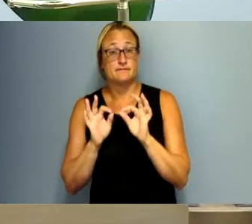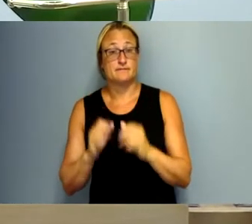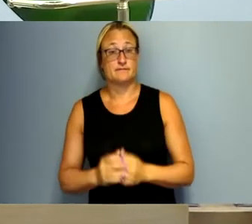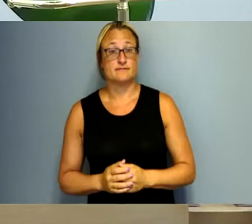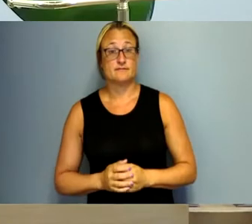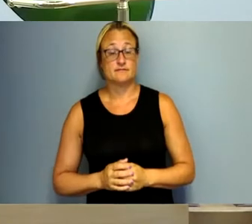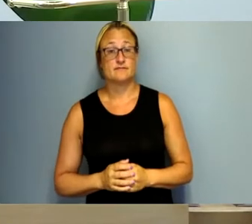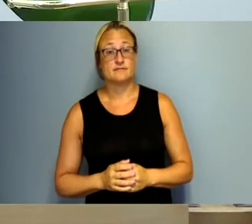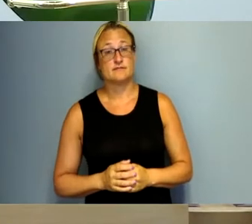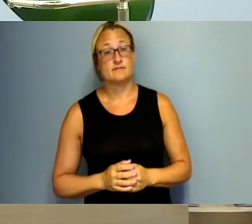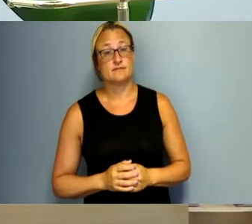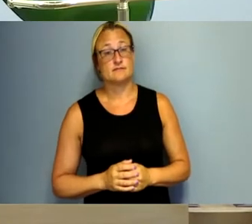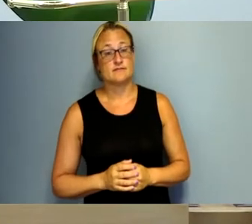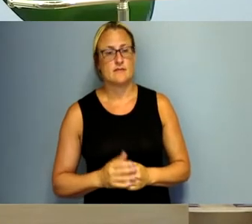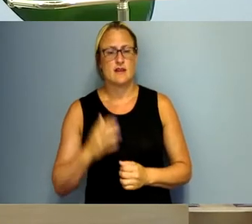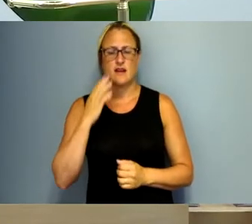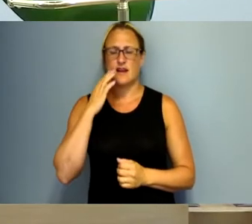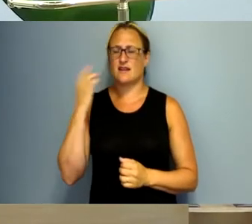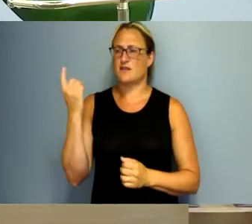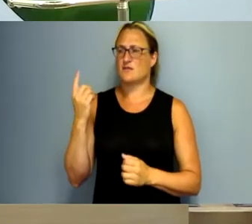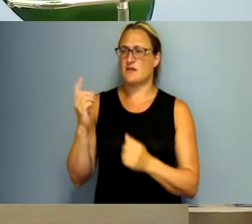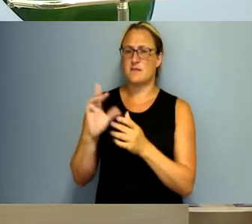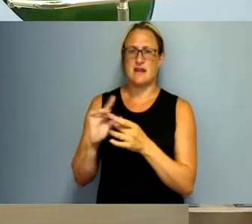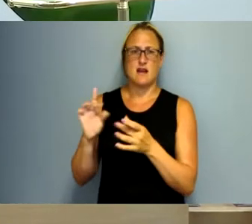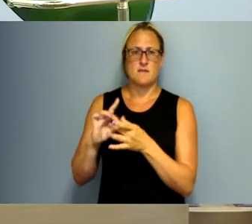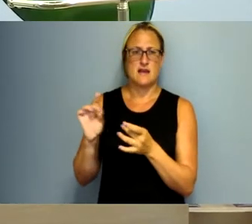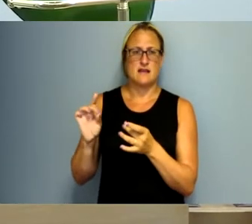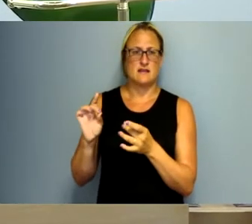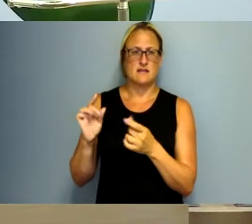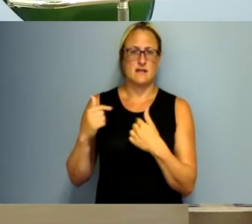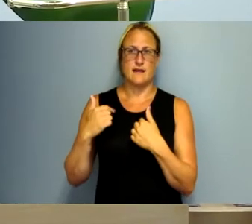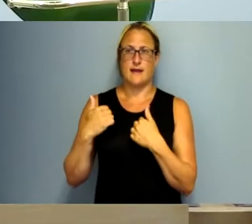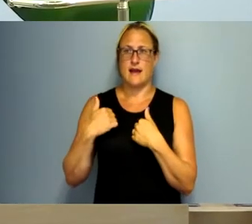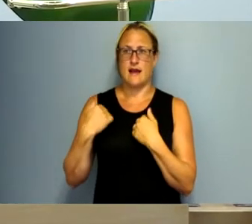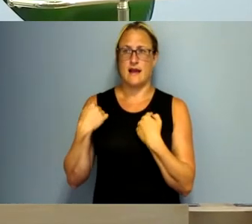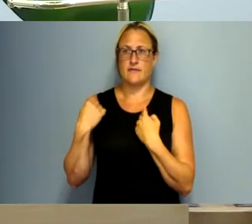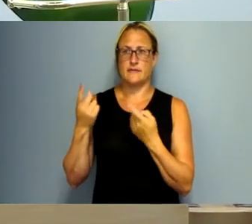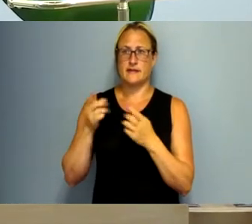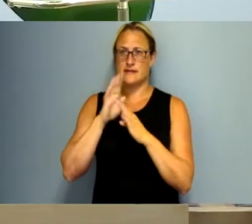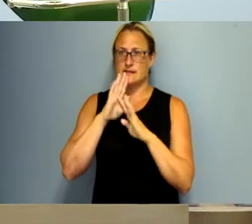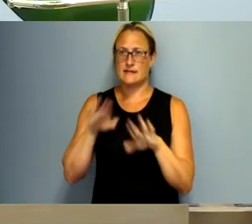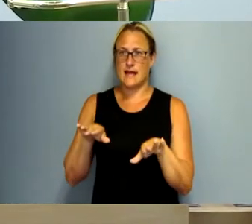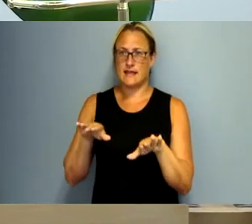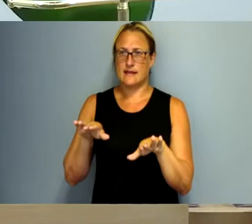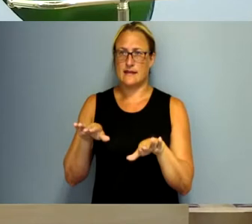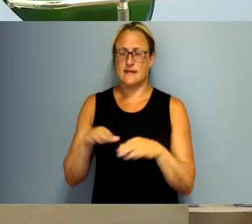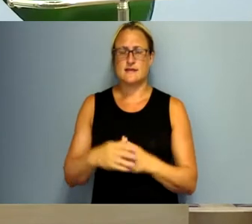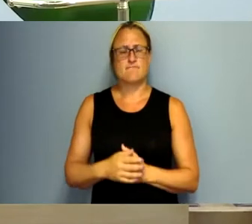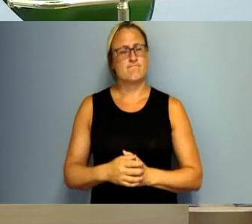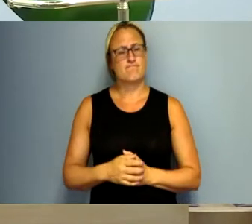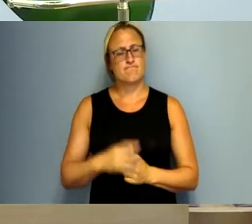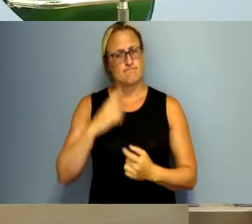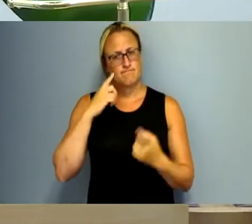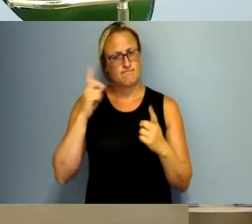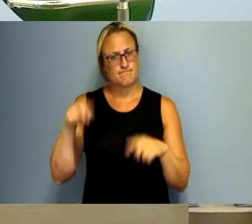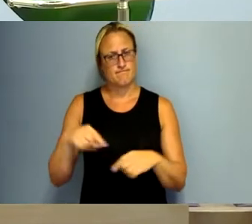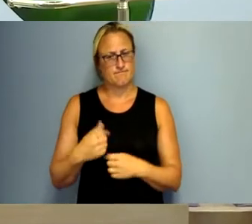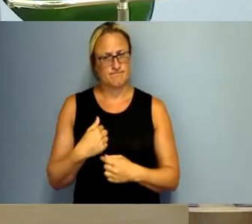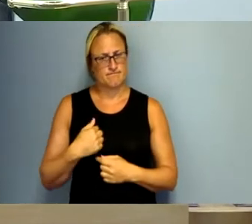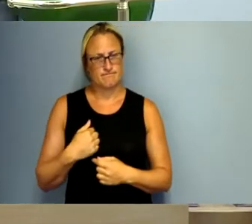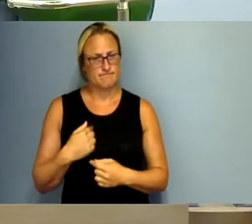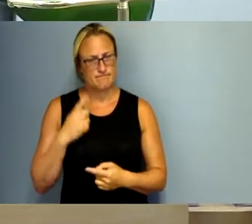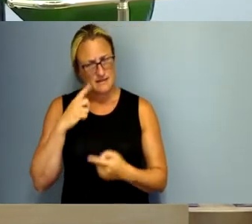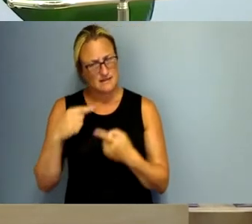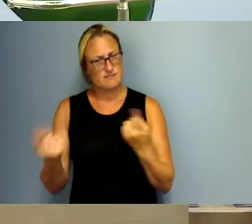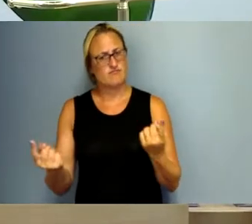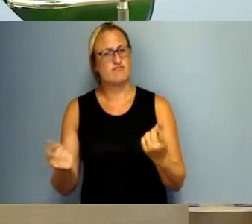And I know the comment was made that I've been silent, and I don't necessarily agree with that.